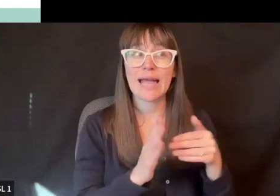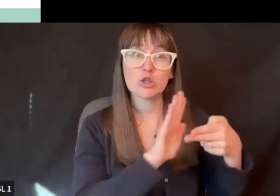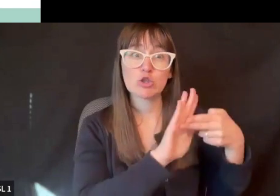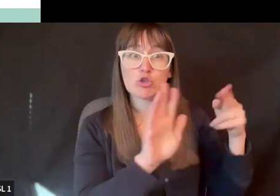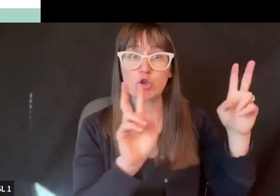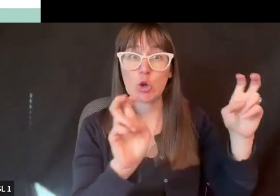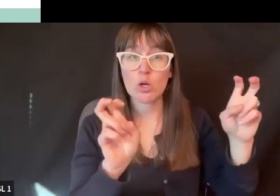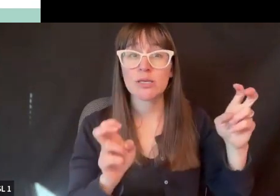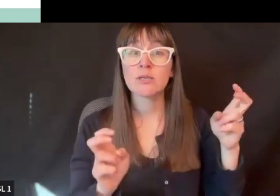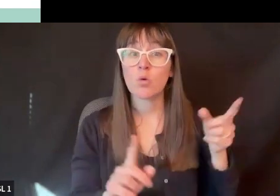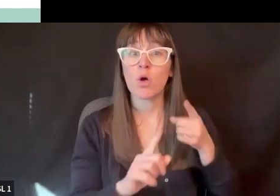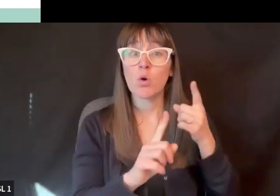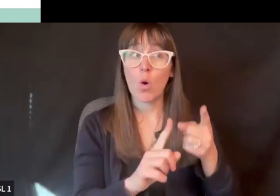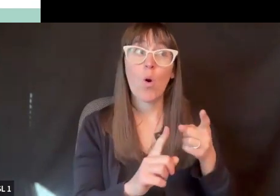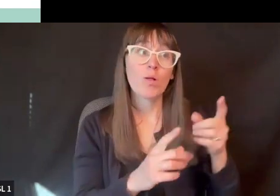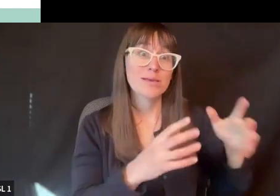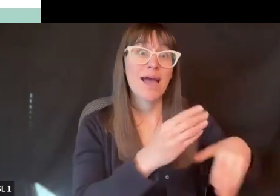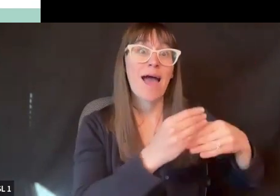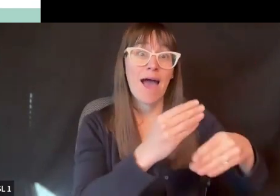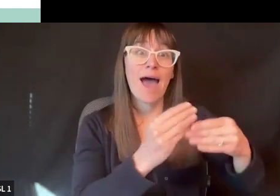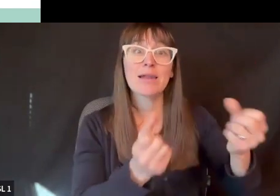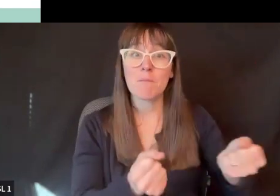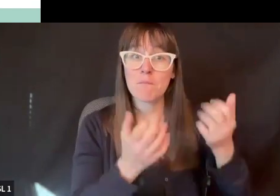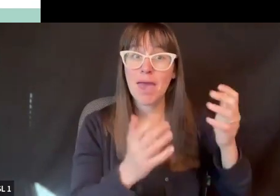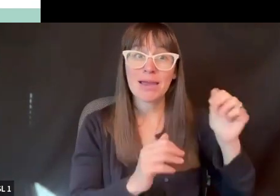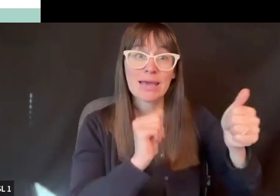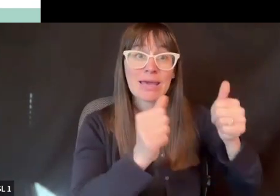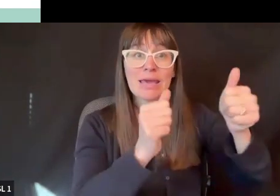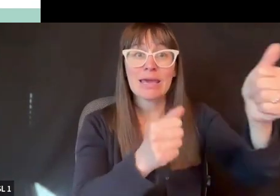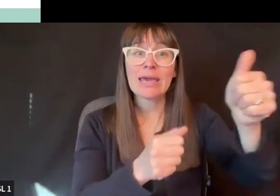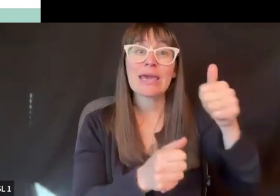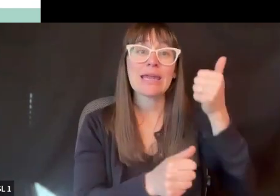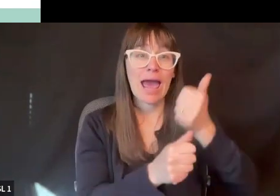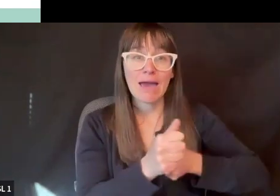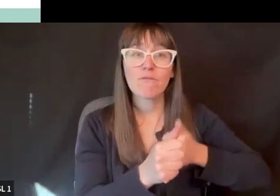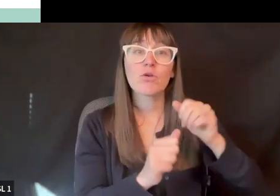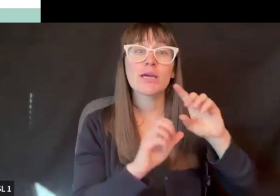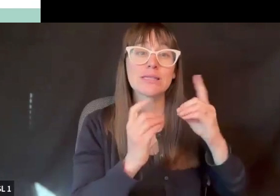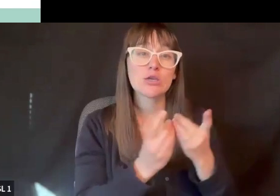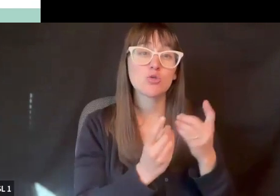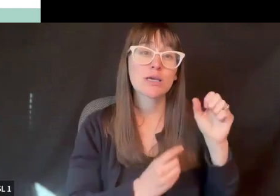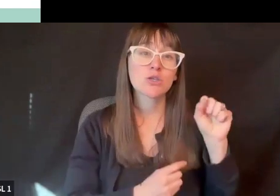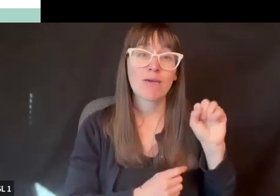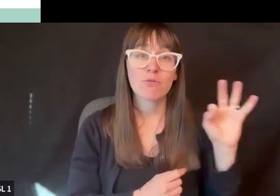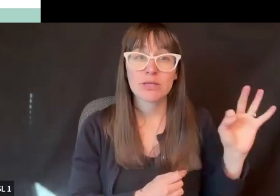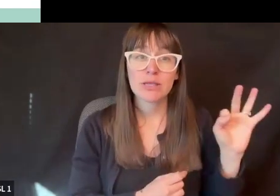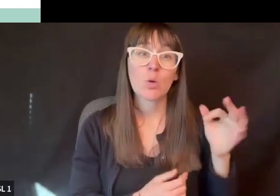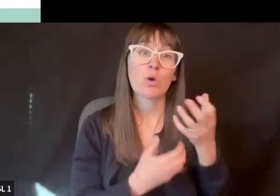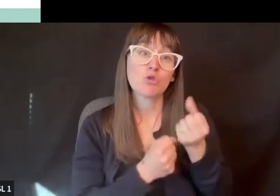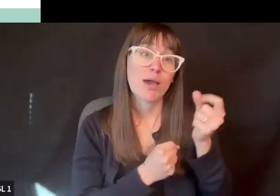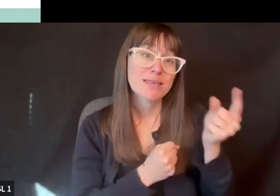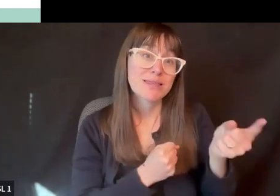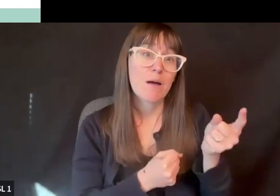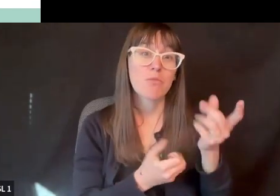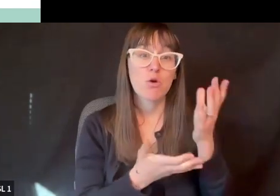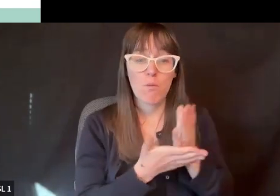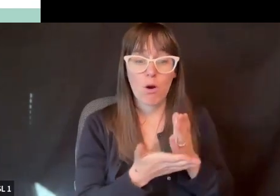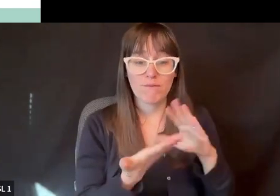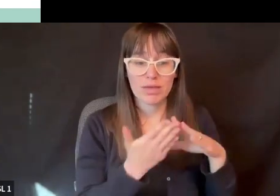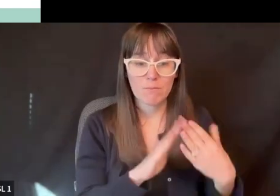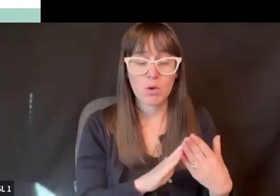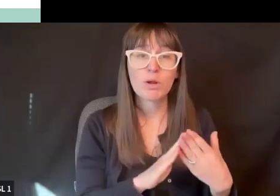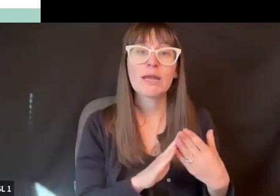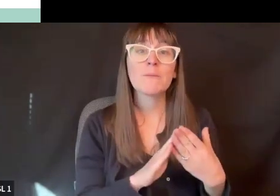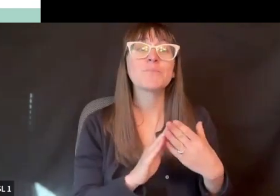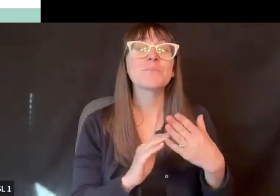Centers. And the goal is to have many ADRCs in every district of San Francisco. They are a trusted source because they are